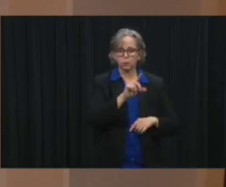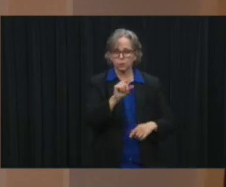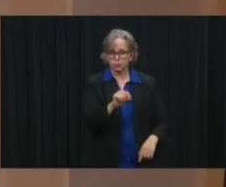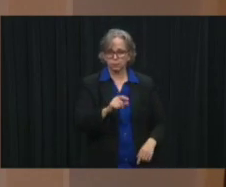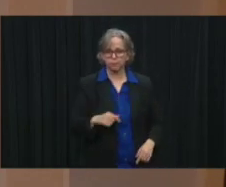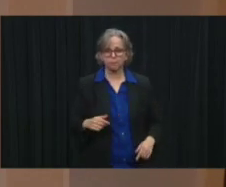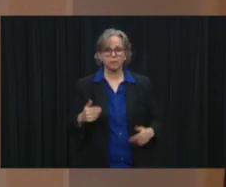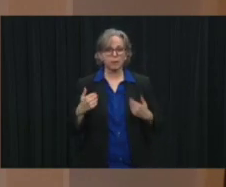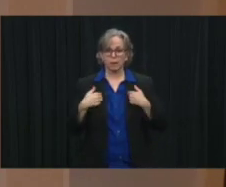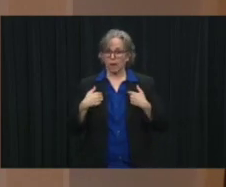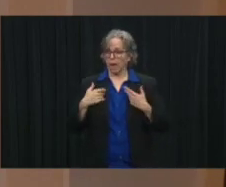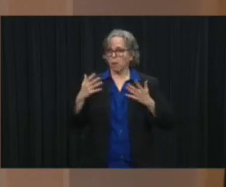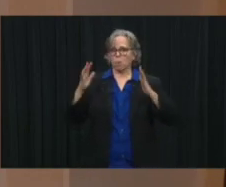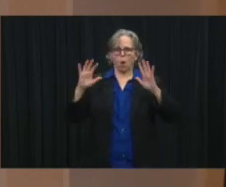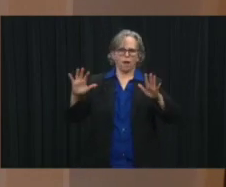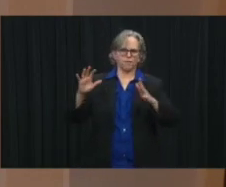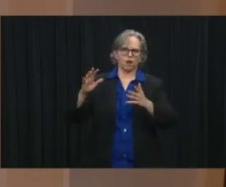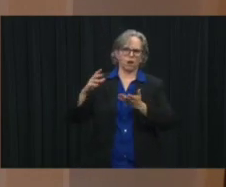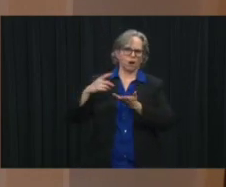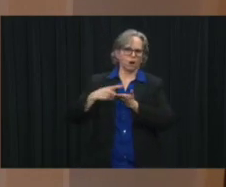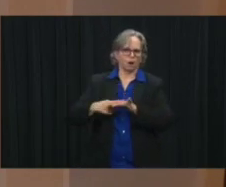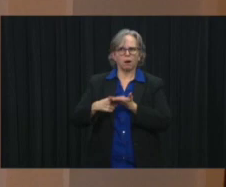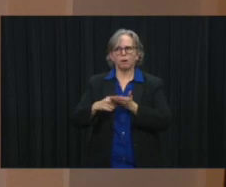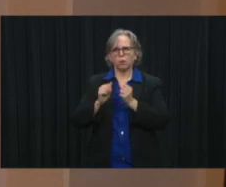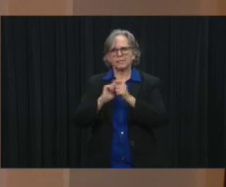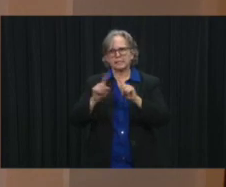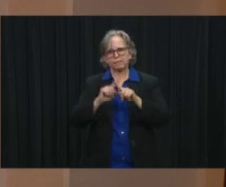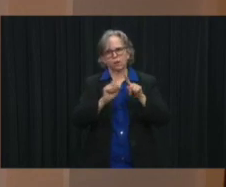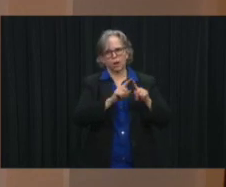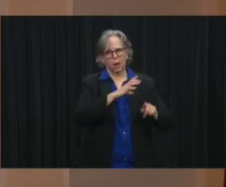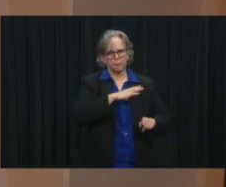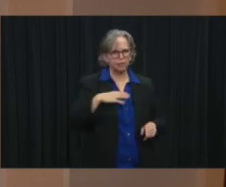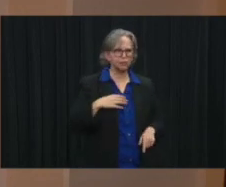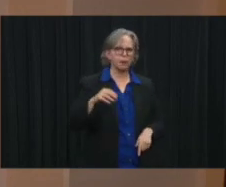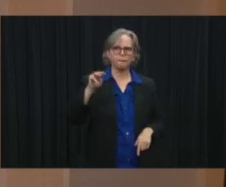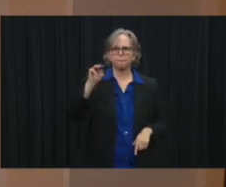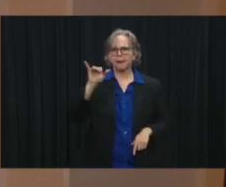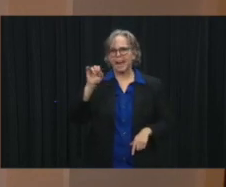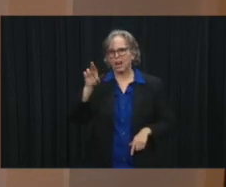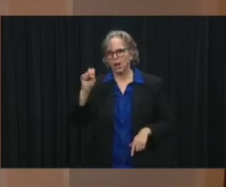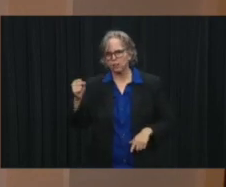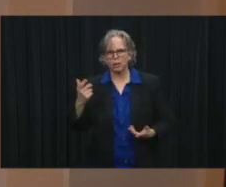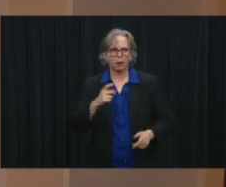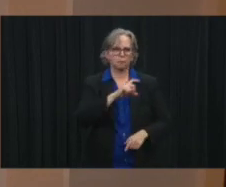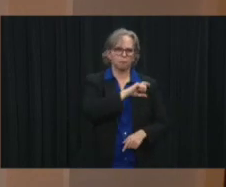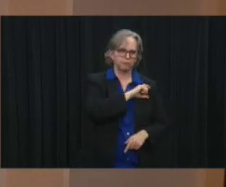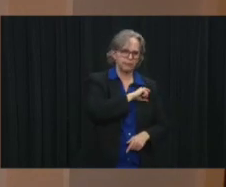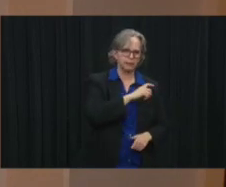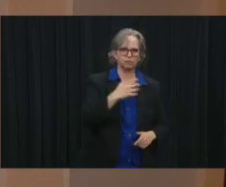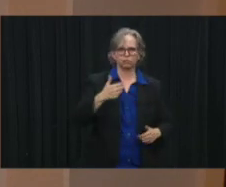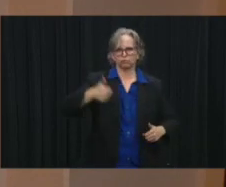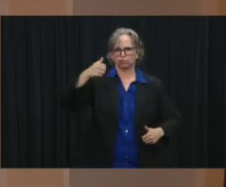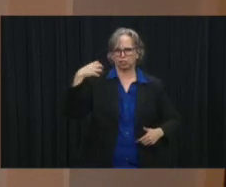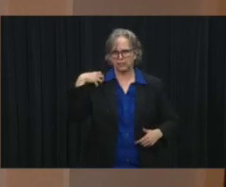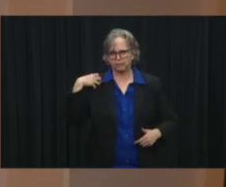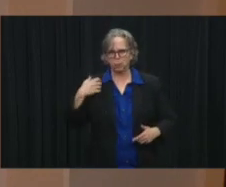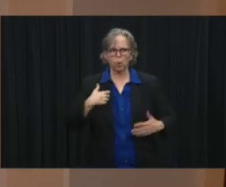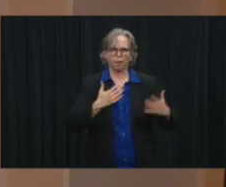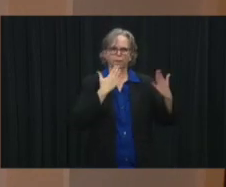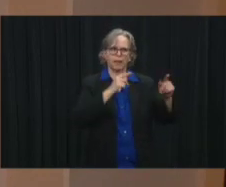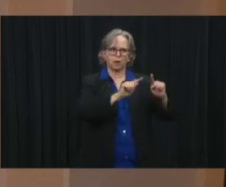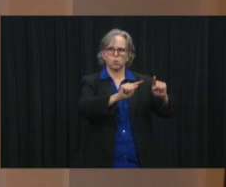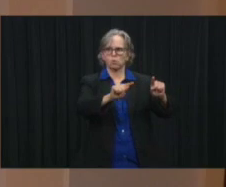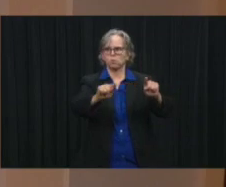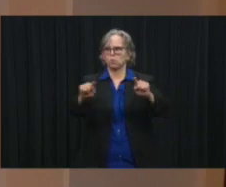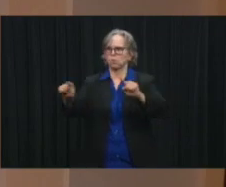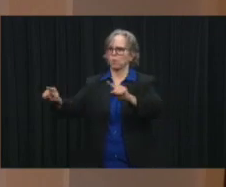with the mayors and police chiefs. We thank you for all of what you're doing. I got a message today,